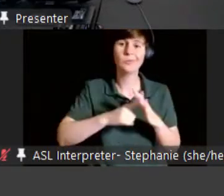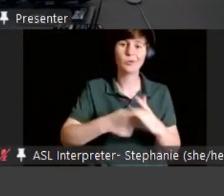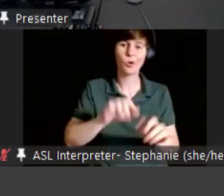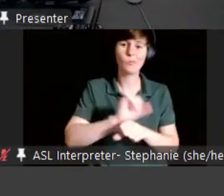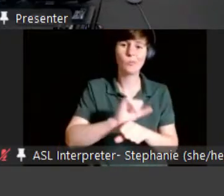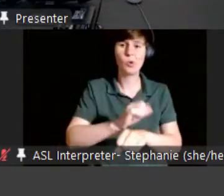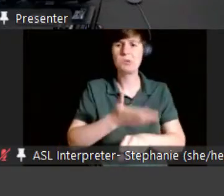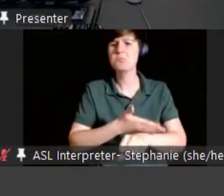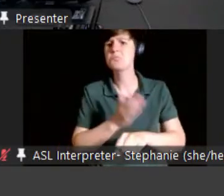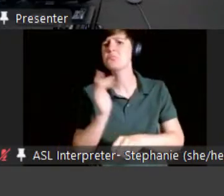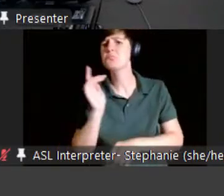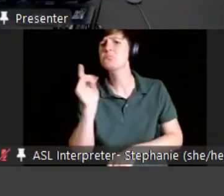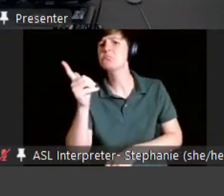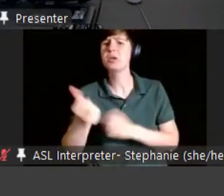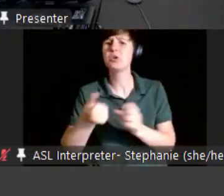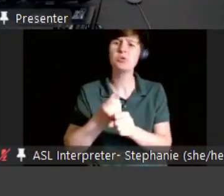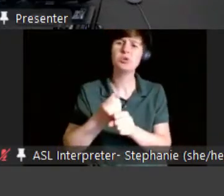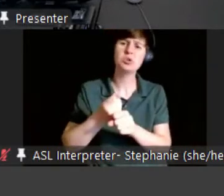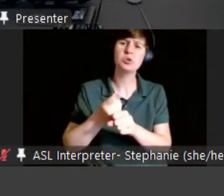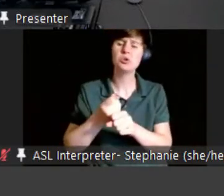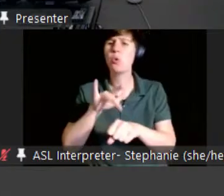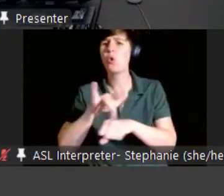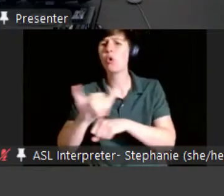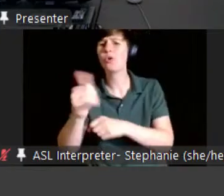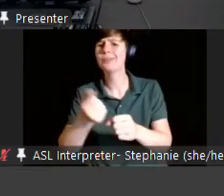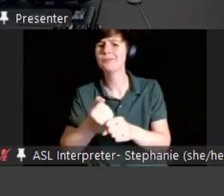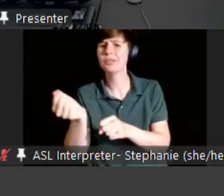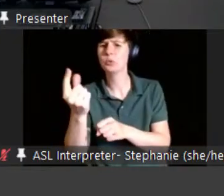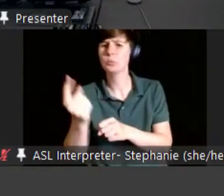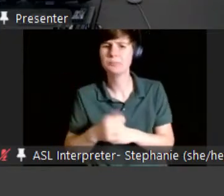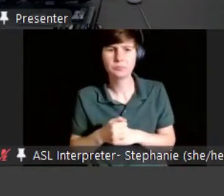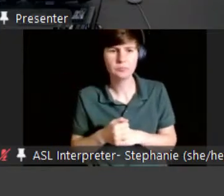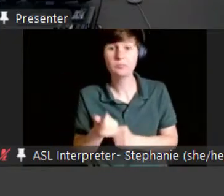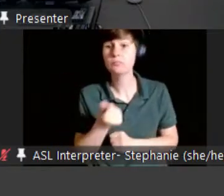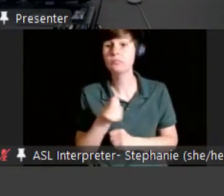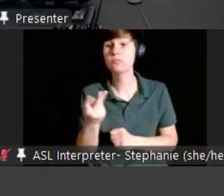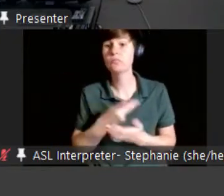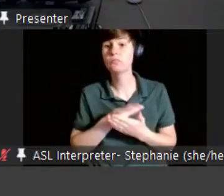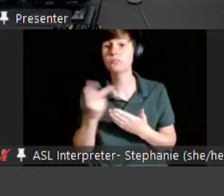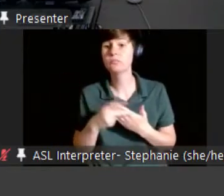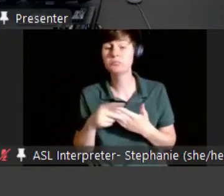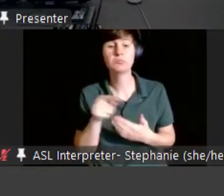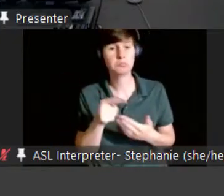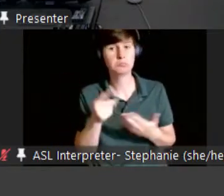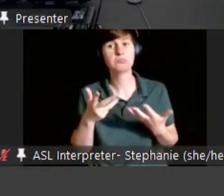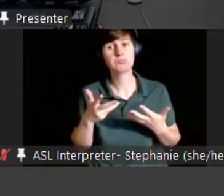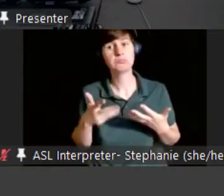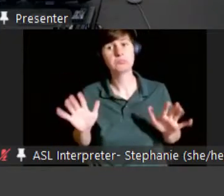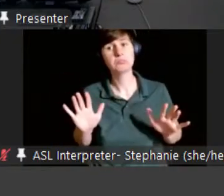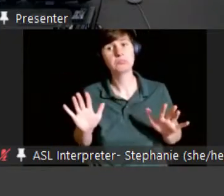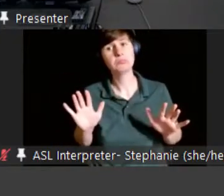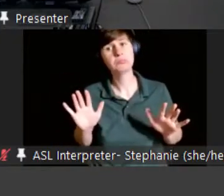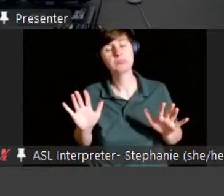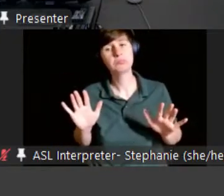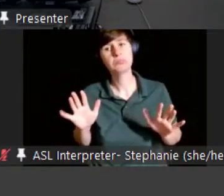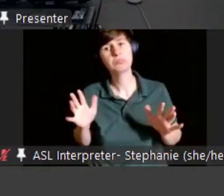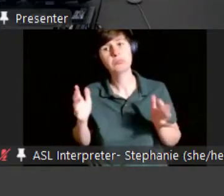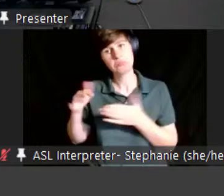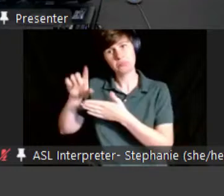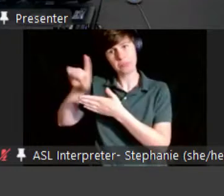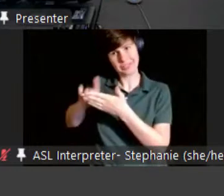this year, early next year. And then we've got a couple projects that are completed, kind of are moving out of design